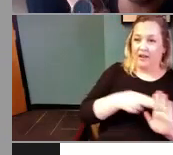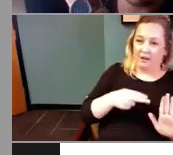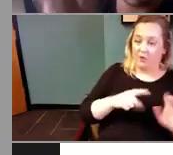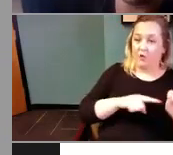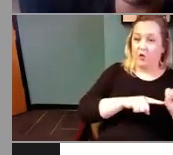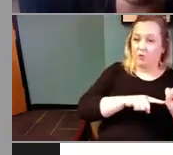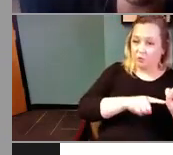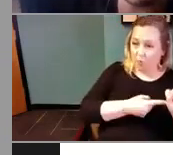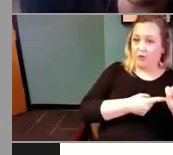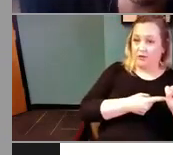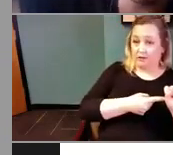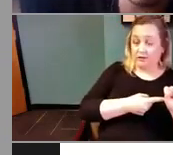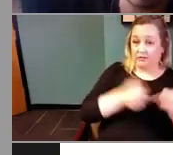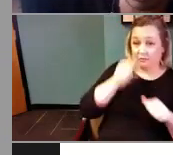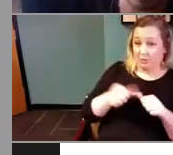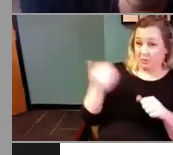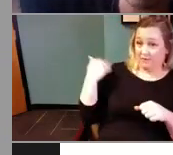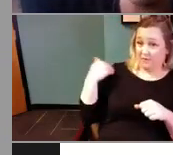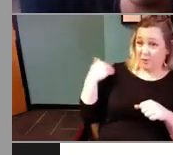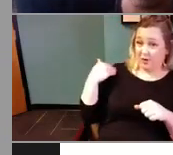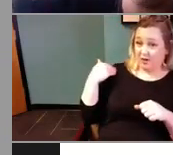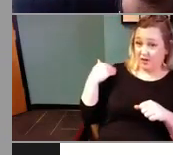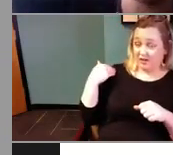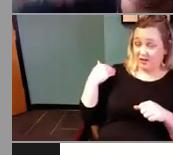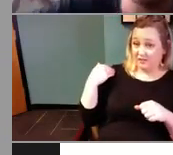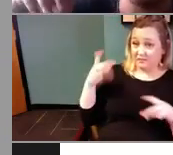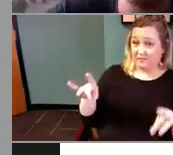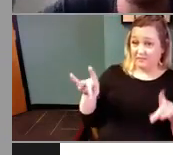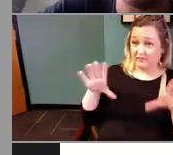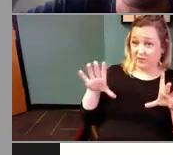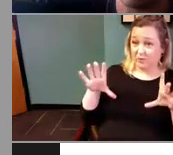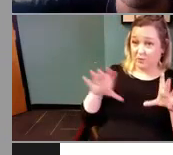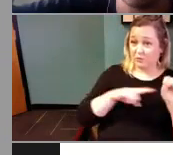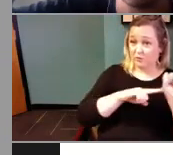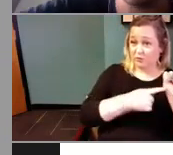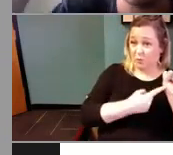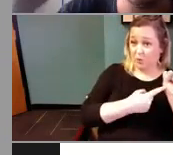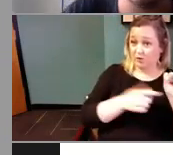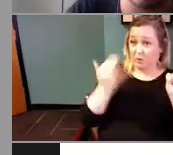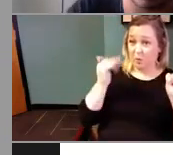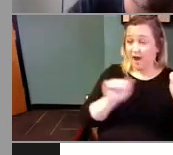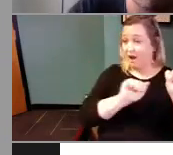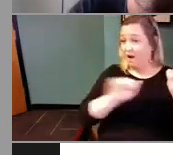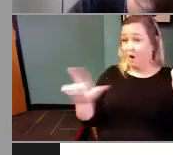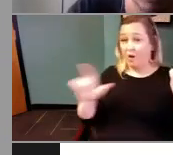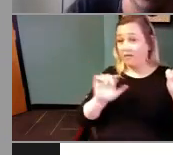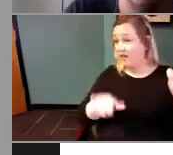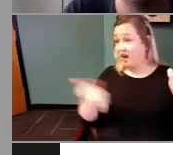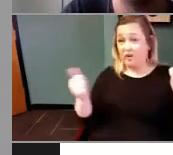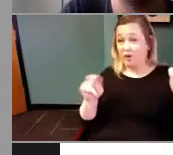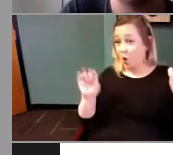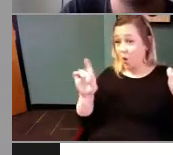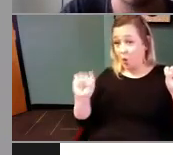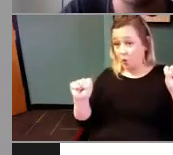because all of those other edges or all of those other vertices are child nodes of that particular root A node.